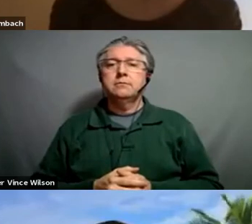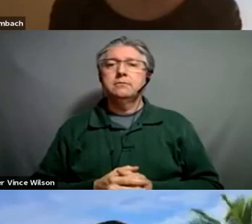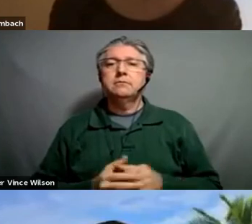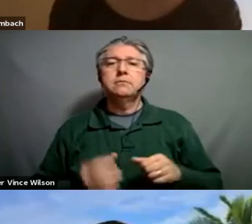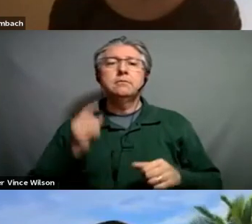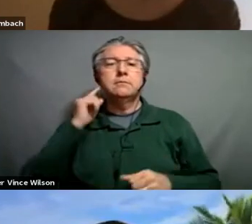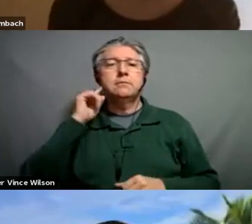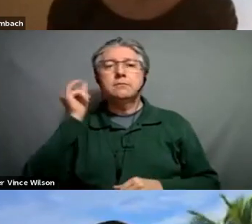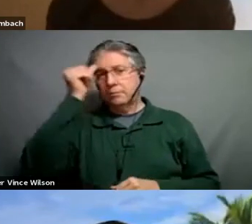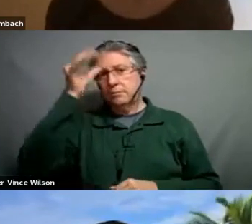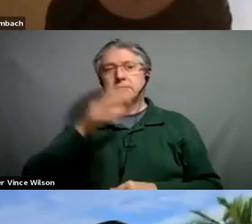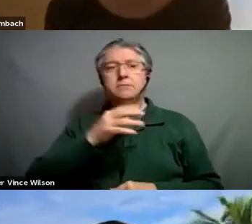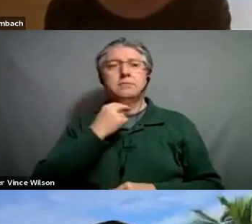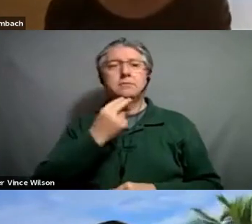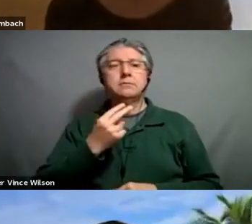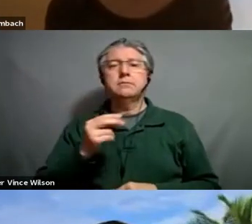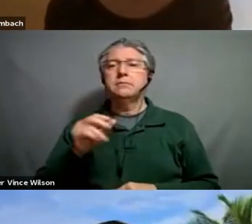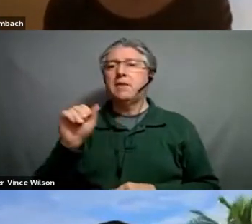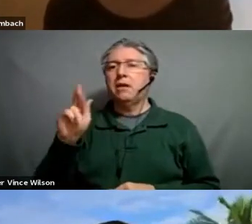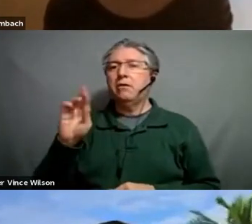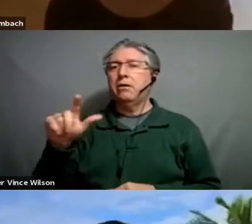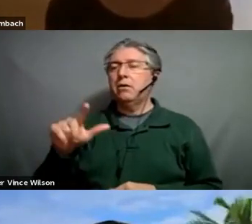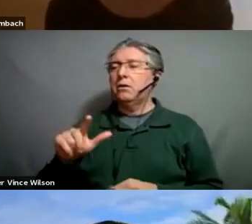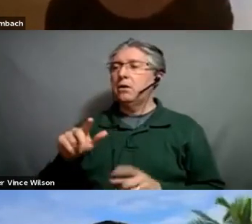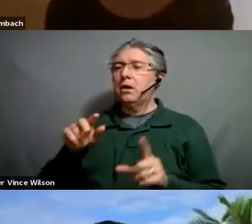I guess there's also observation,